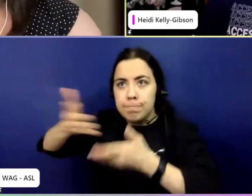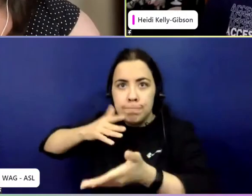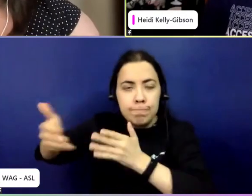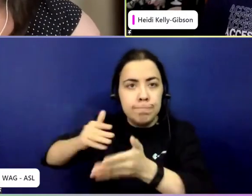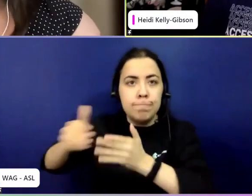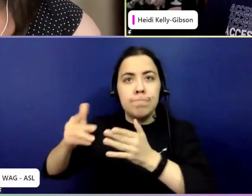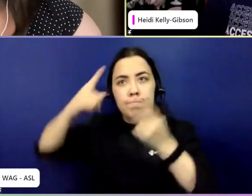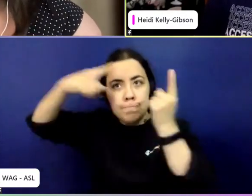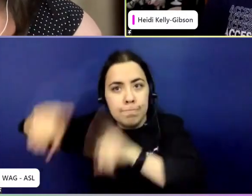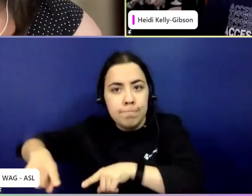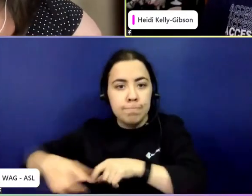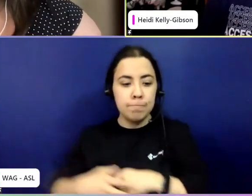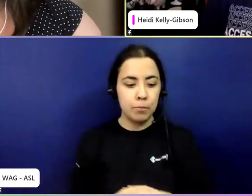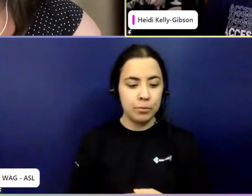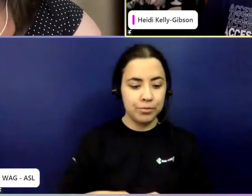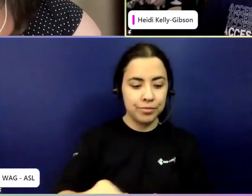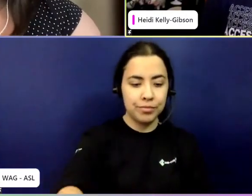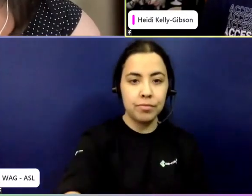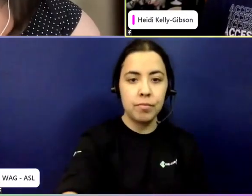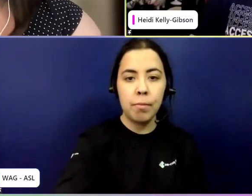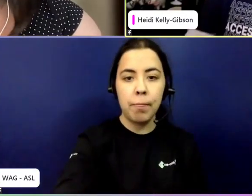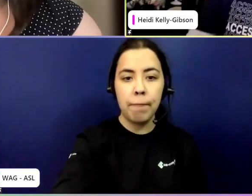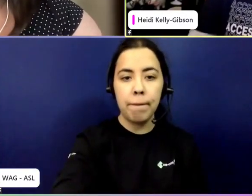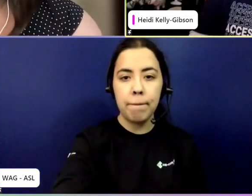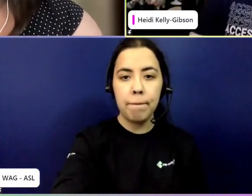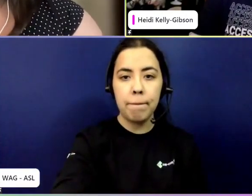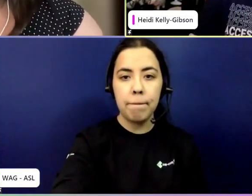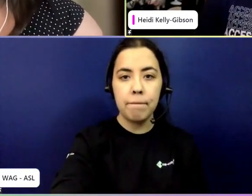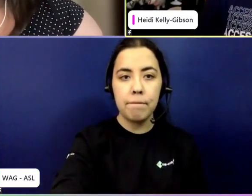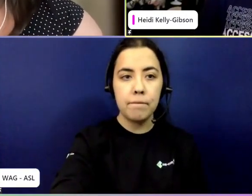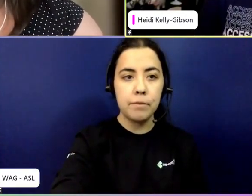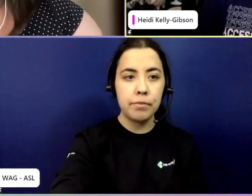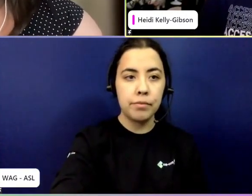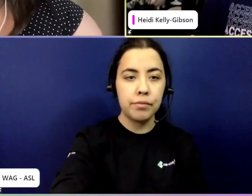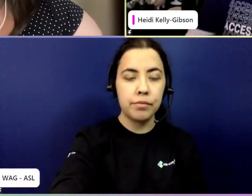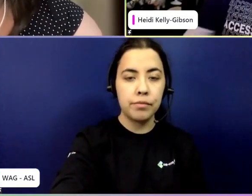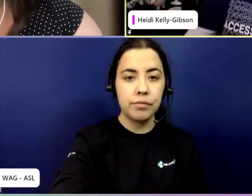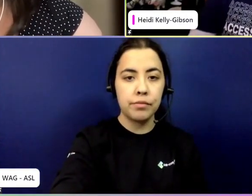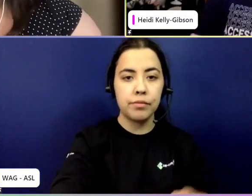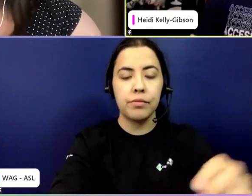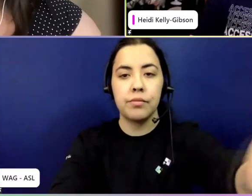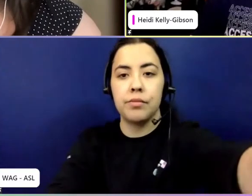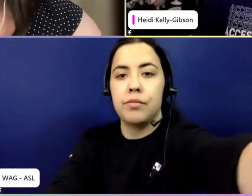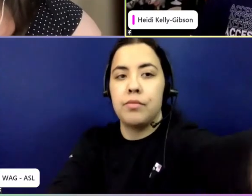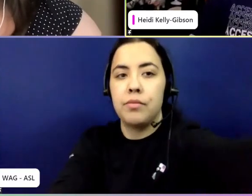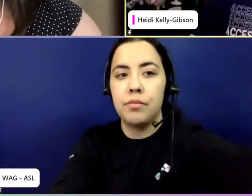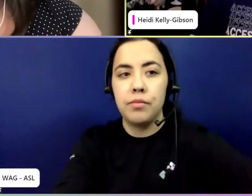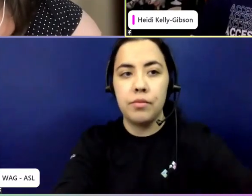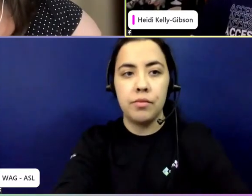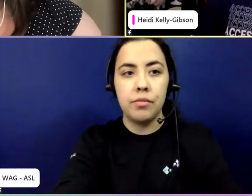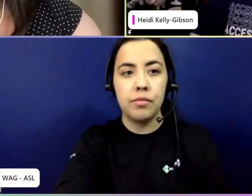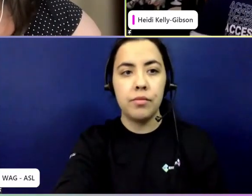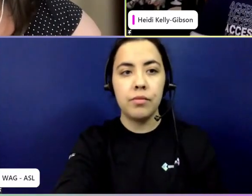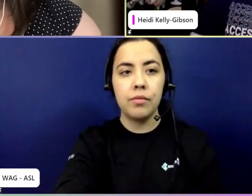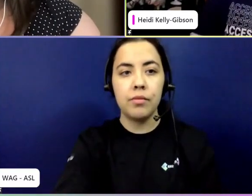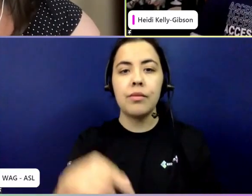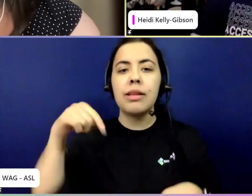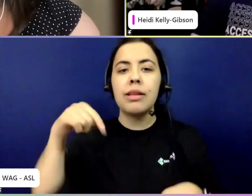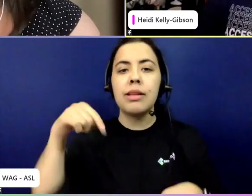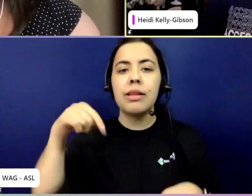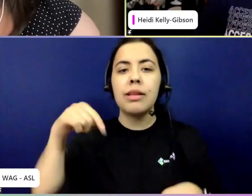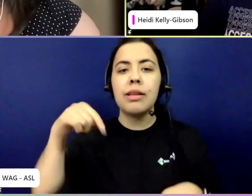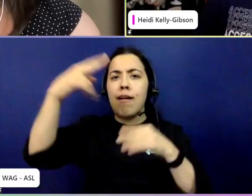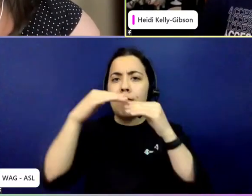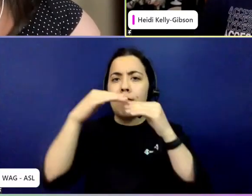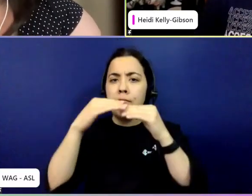This one is asking for examples, so high level, of how you've used prescriptive regulation to fuel creativity for customers at your